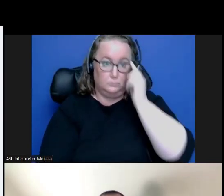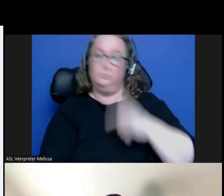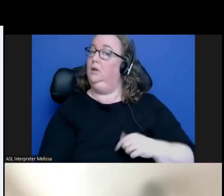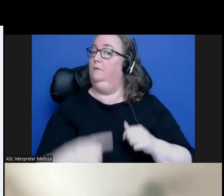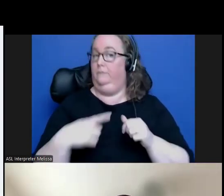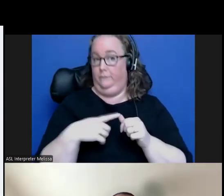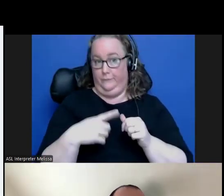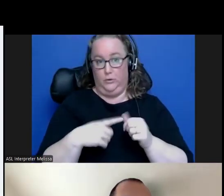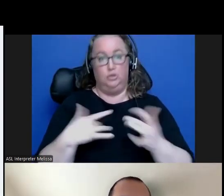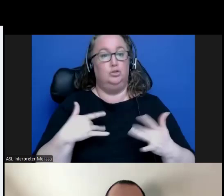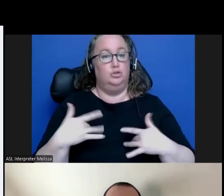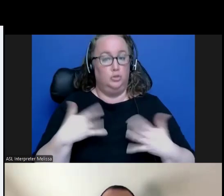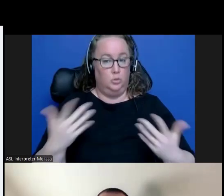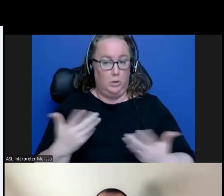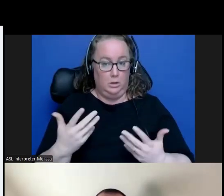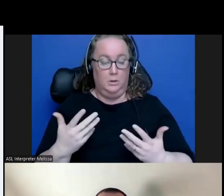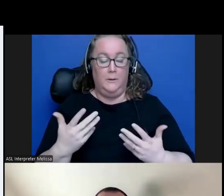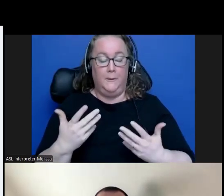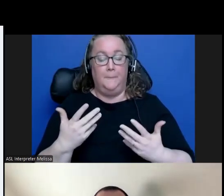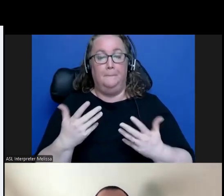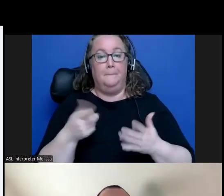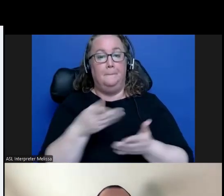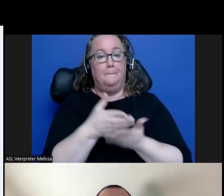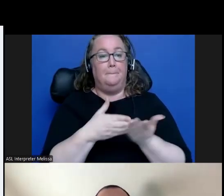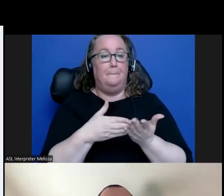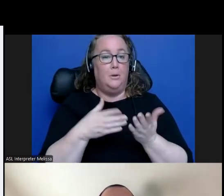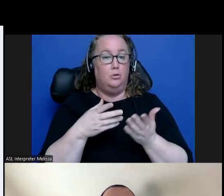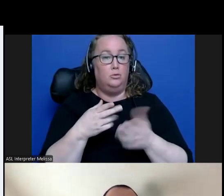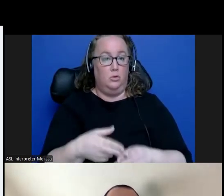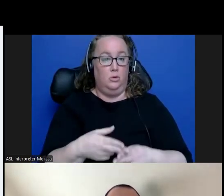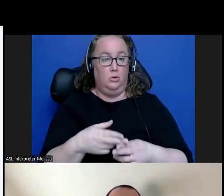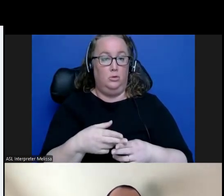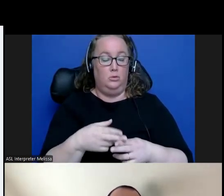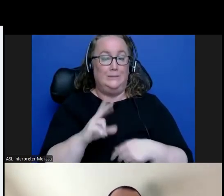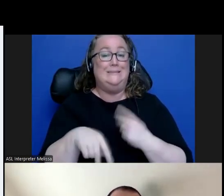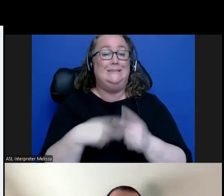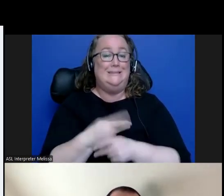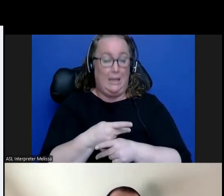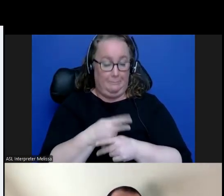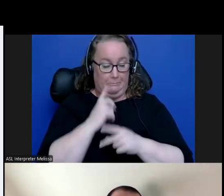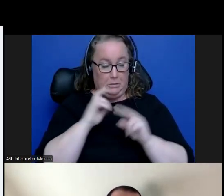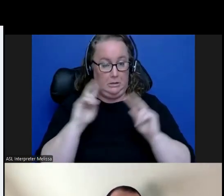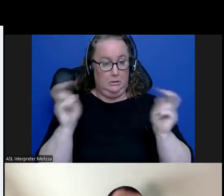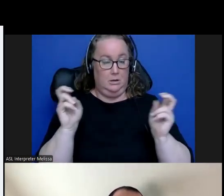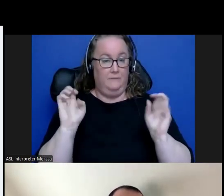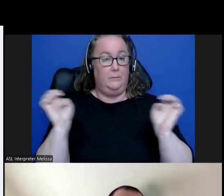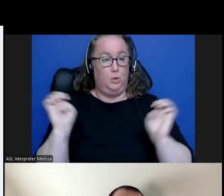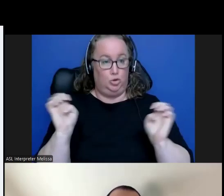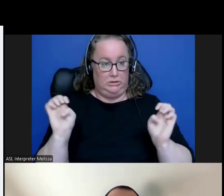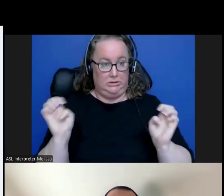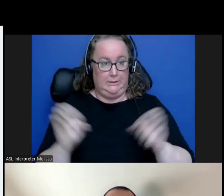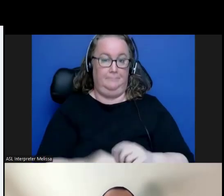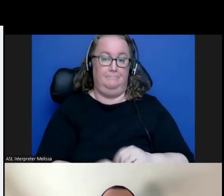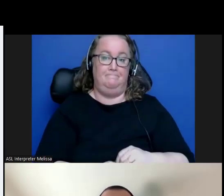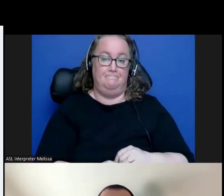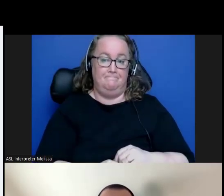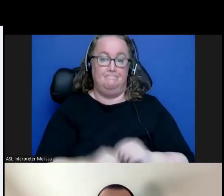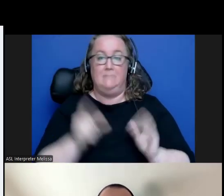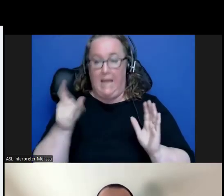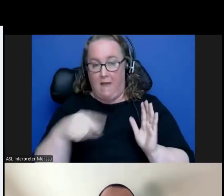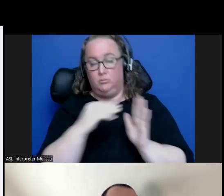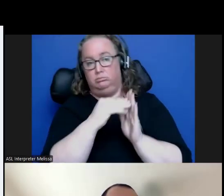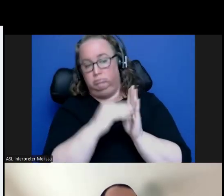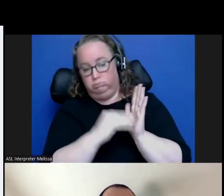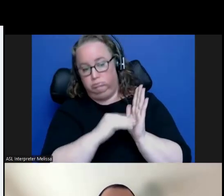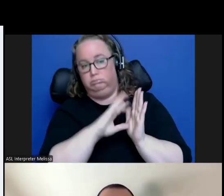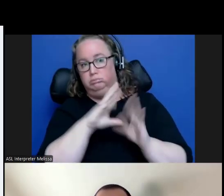1 deals with a section in which providers have to indicate the quote unquote type of emergency on the form